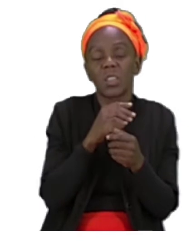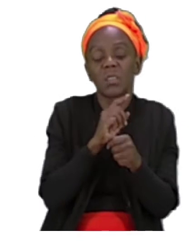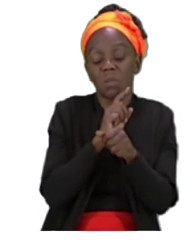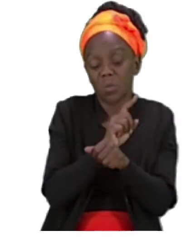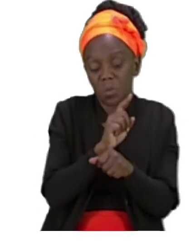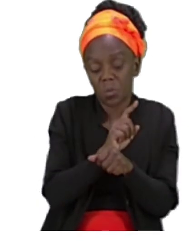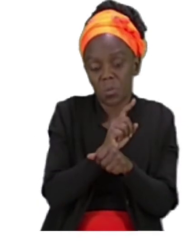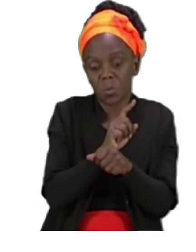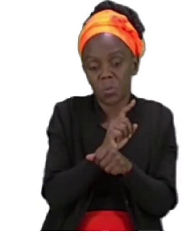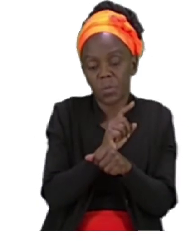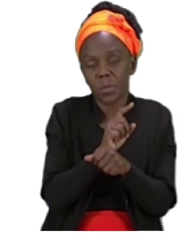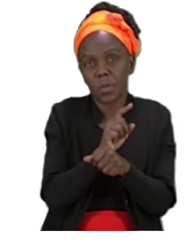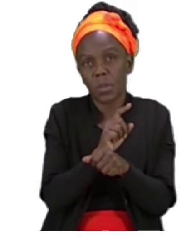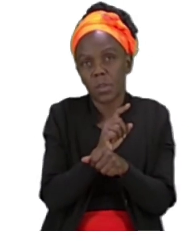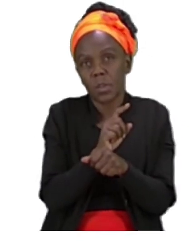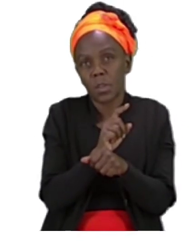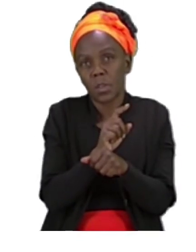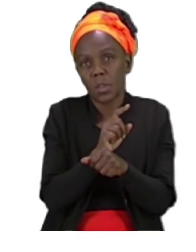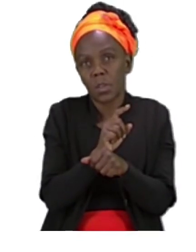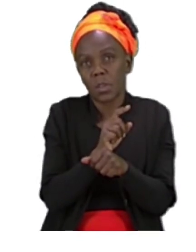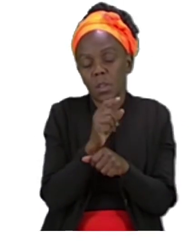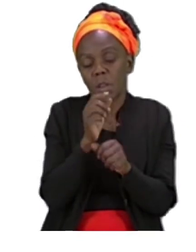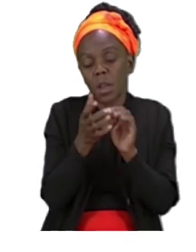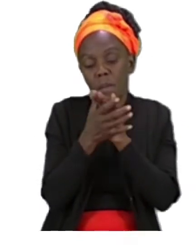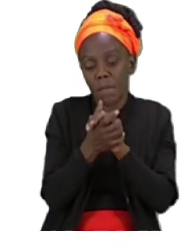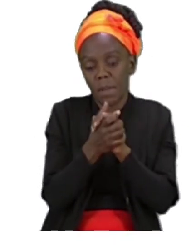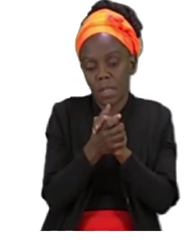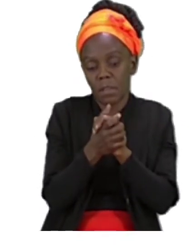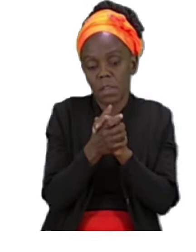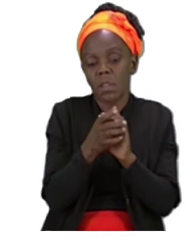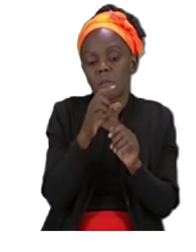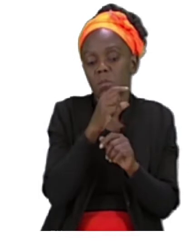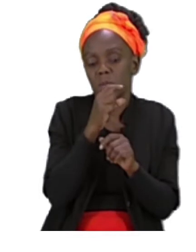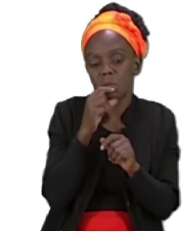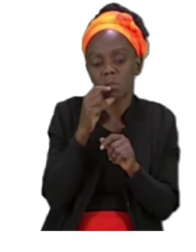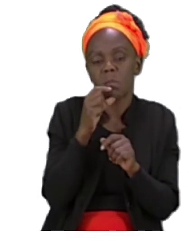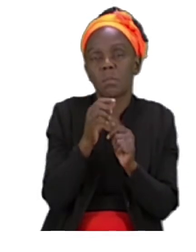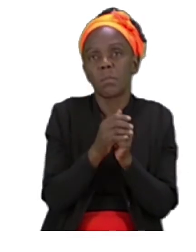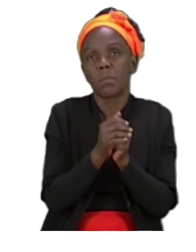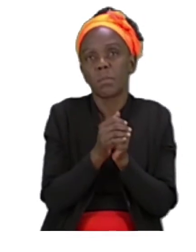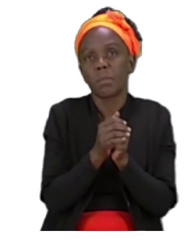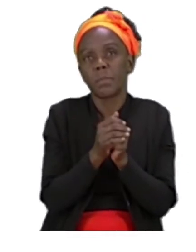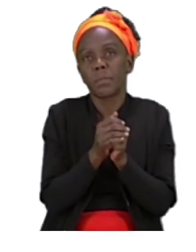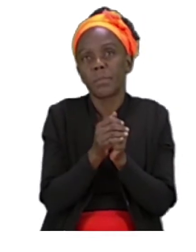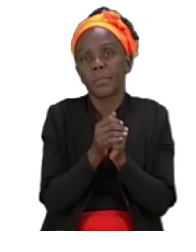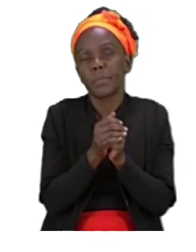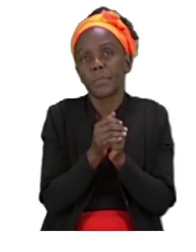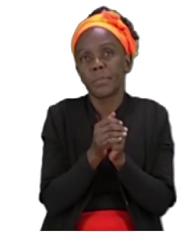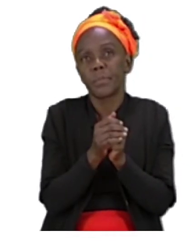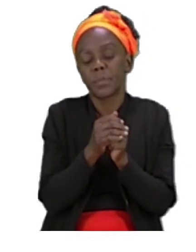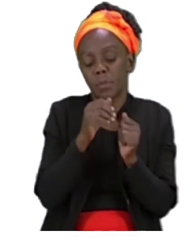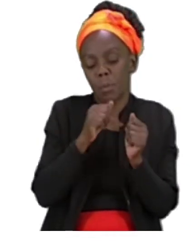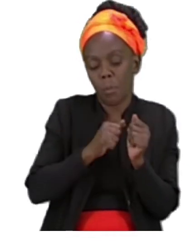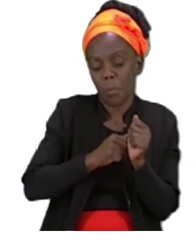of just writing our friend's name, we are going to say the following sentence.